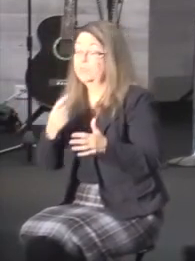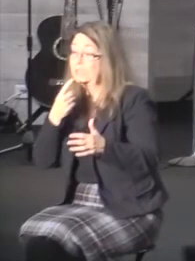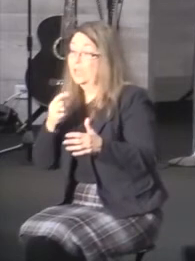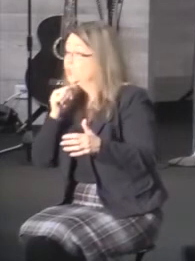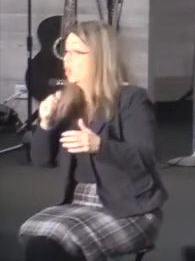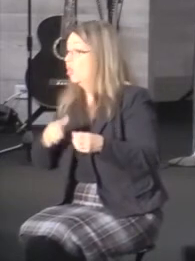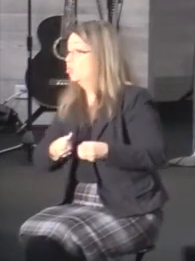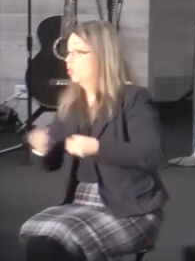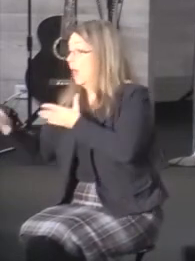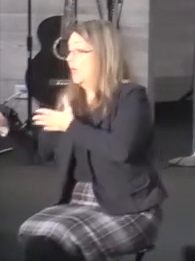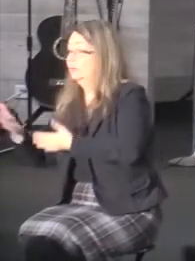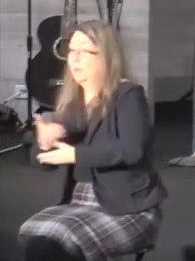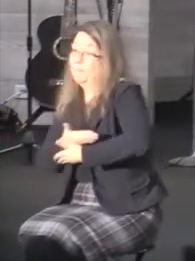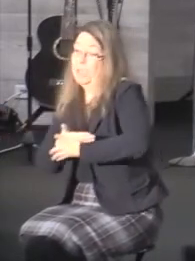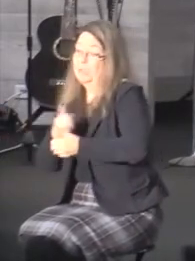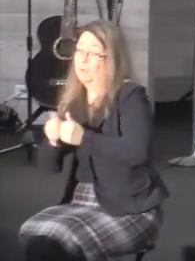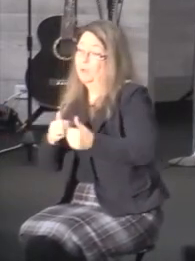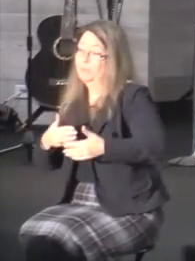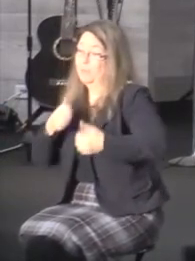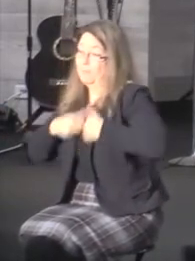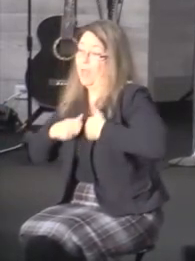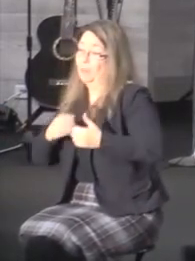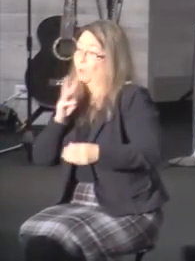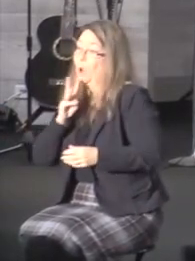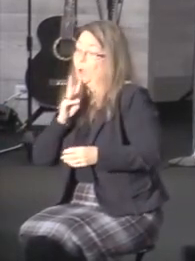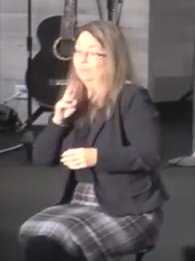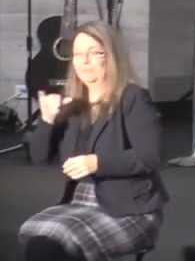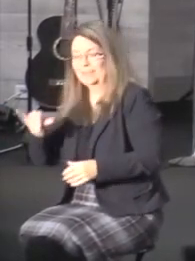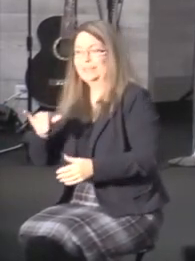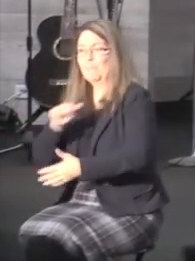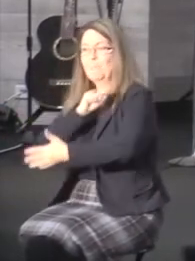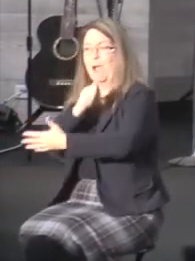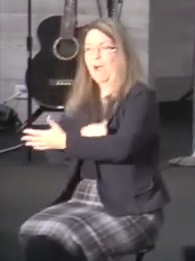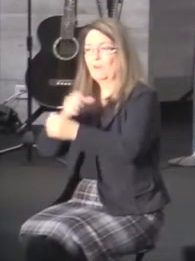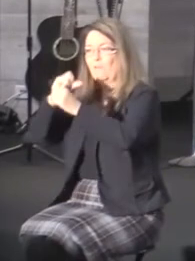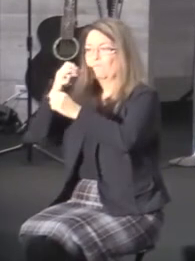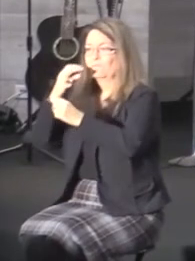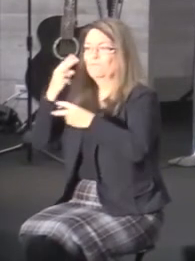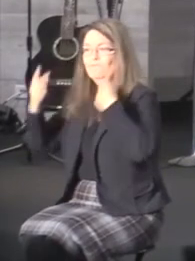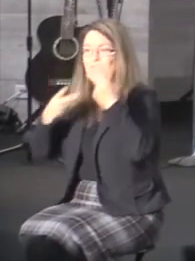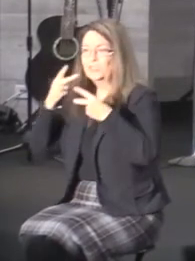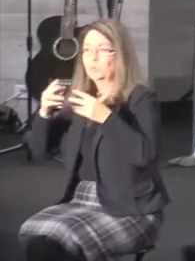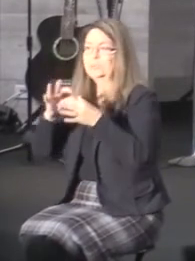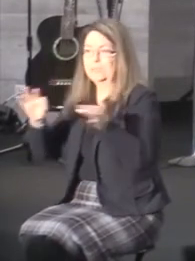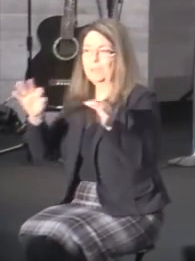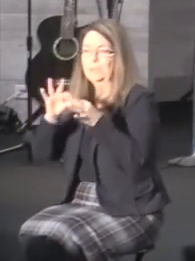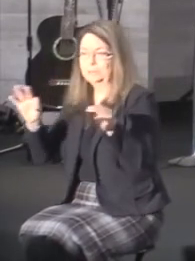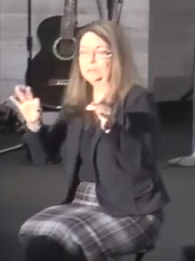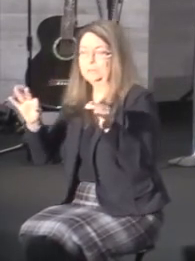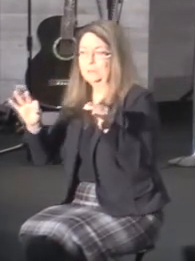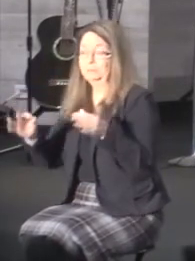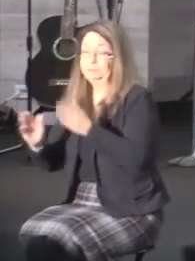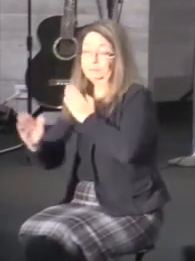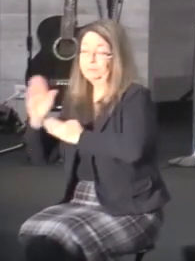Don't throw out the baby with the bathwater. It's kind of a very powerful visual statement, isn't it? And as you can imagine, in ancient times, they